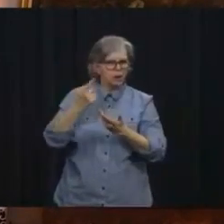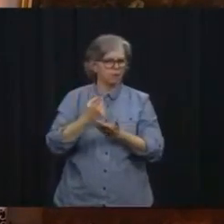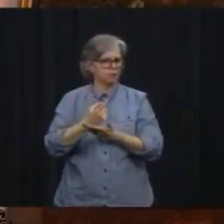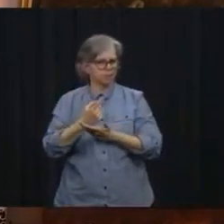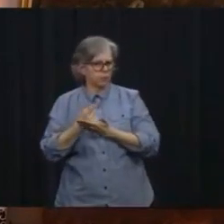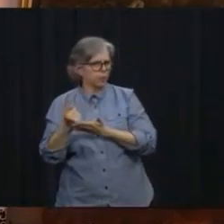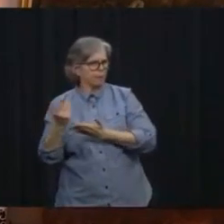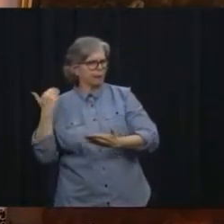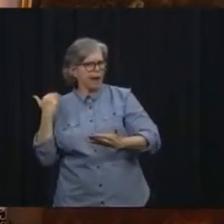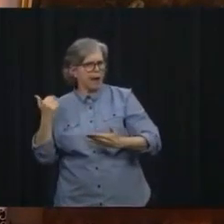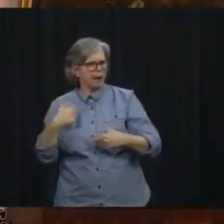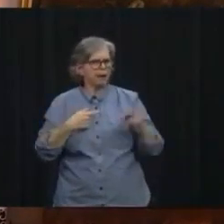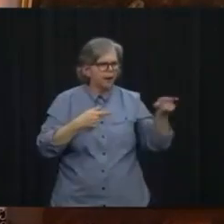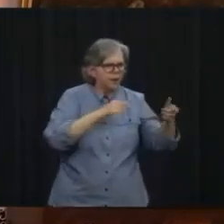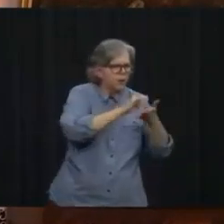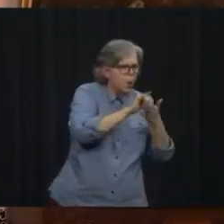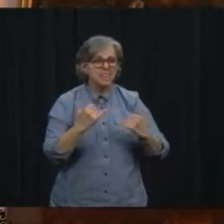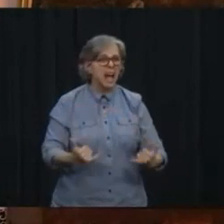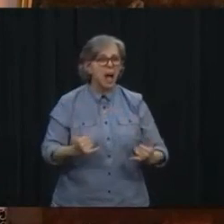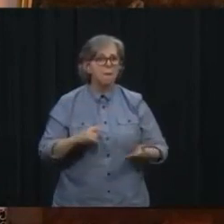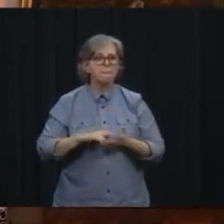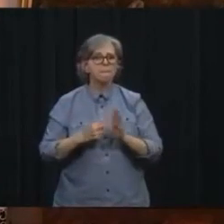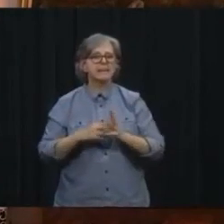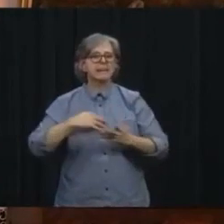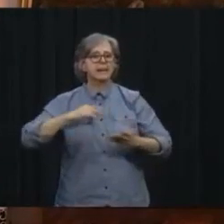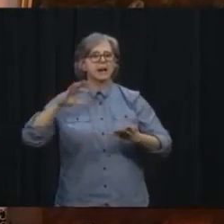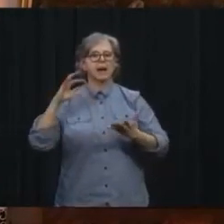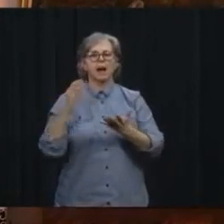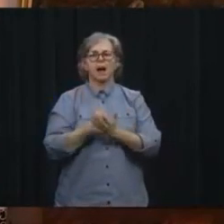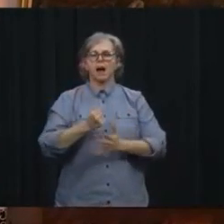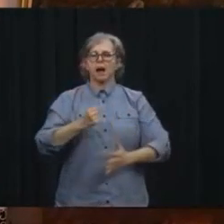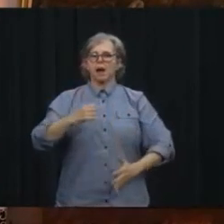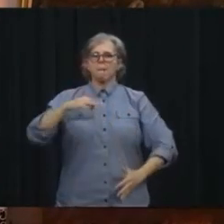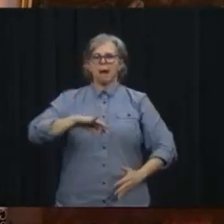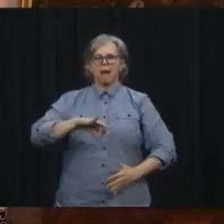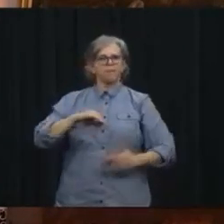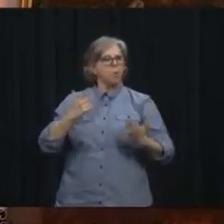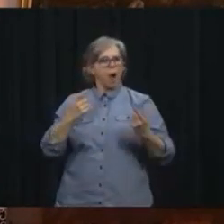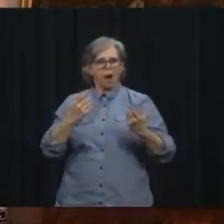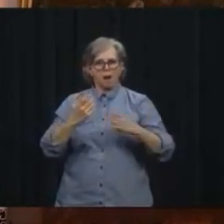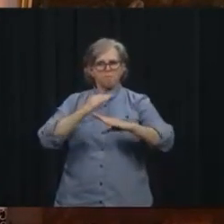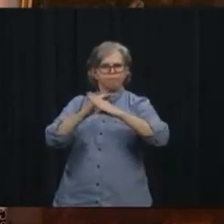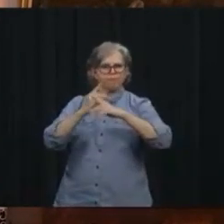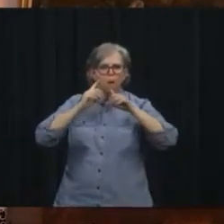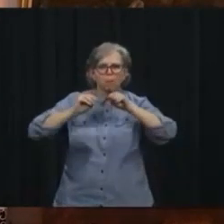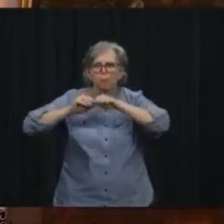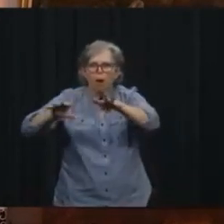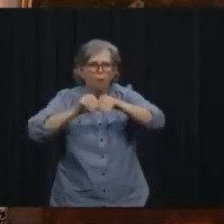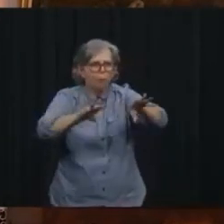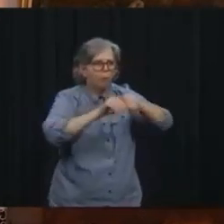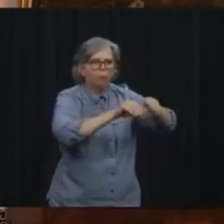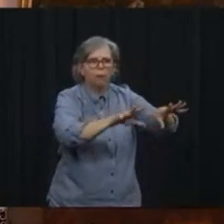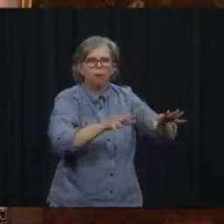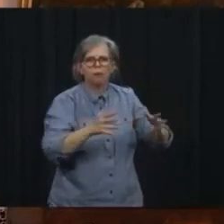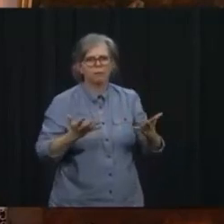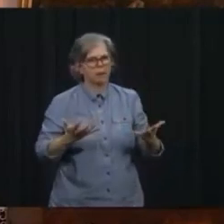nursing home in their area and long-term facility. And there are a new army of people out on the ground doing case histories and